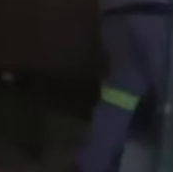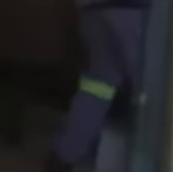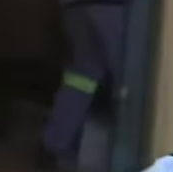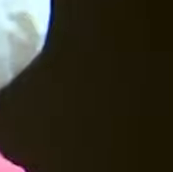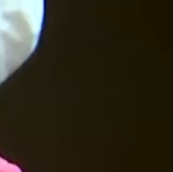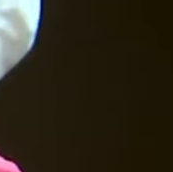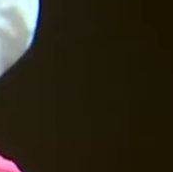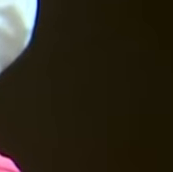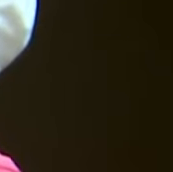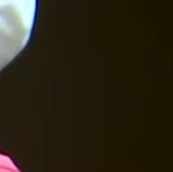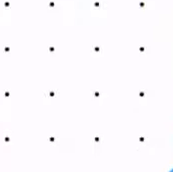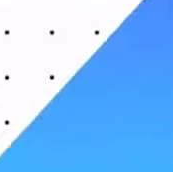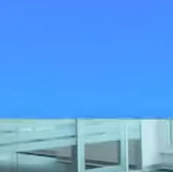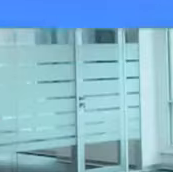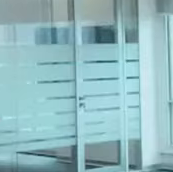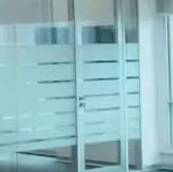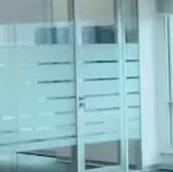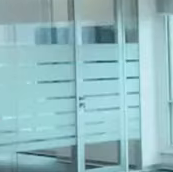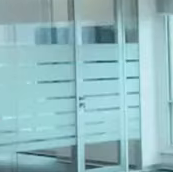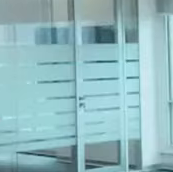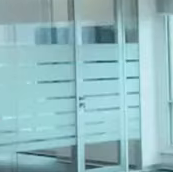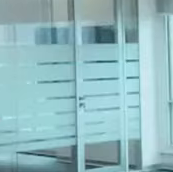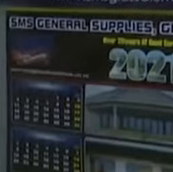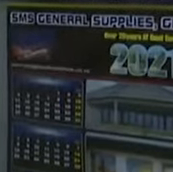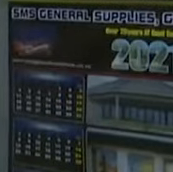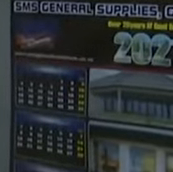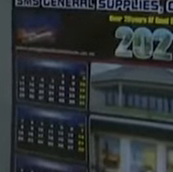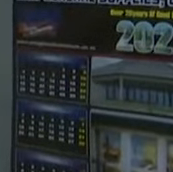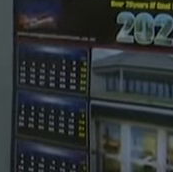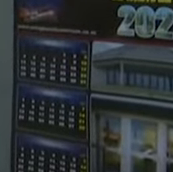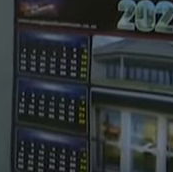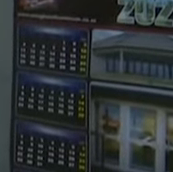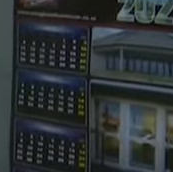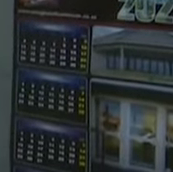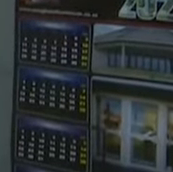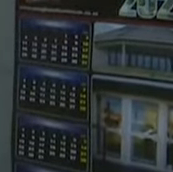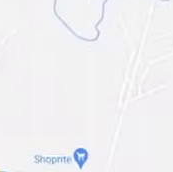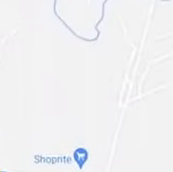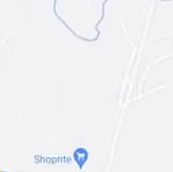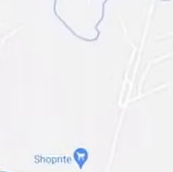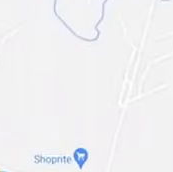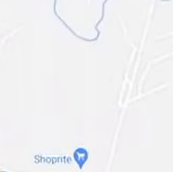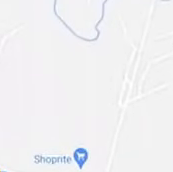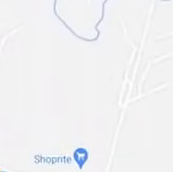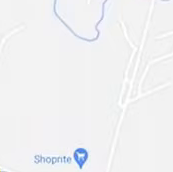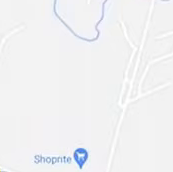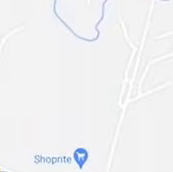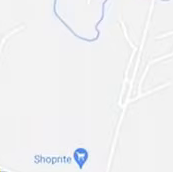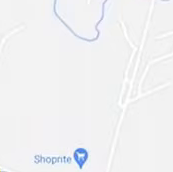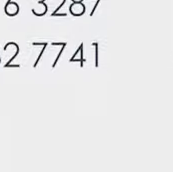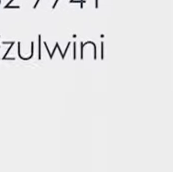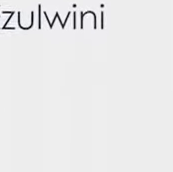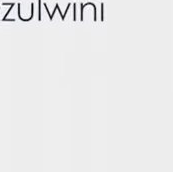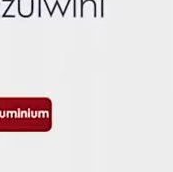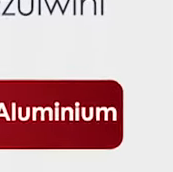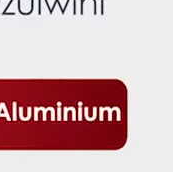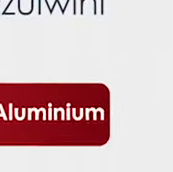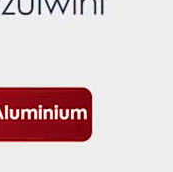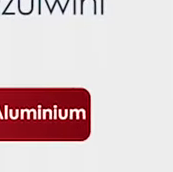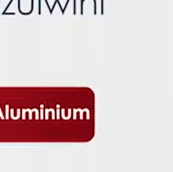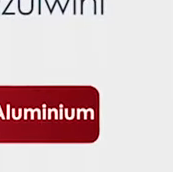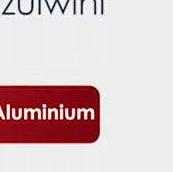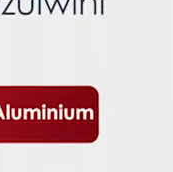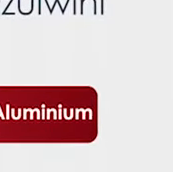in glass sales, fittings, tinting and sandblasting. Simply visit our offices at Gabelina Ezulwini or contact us on